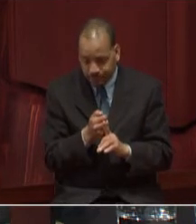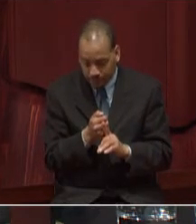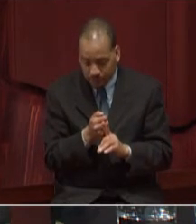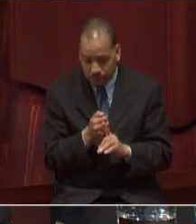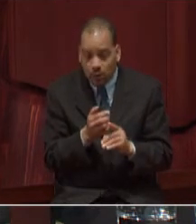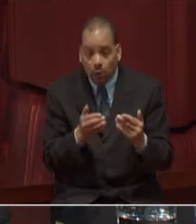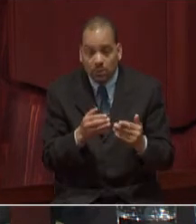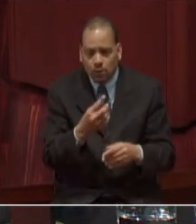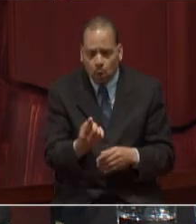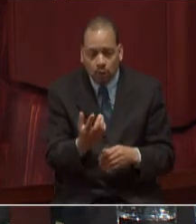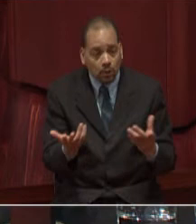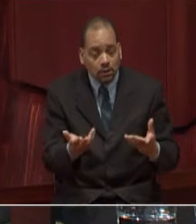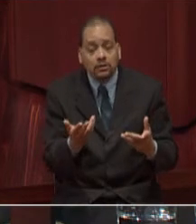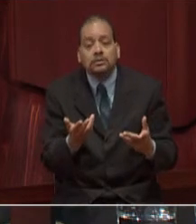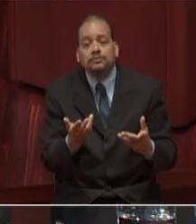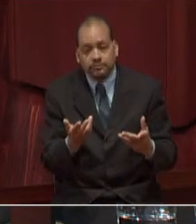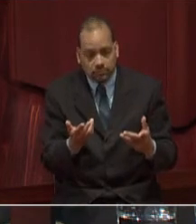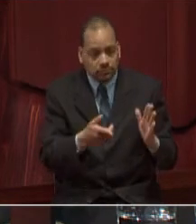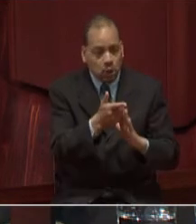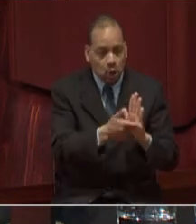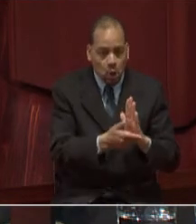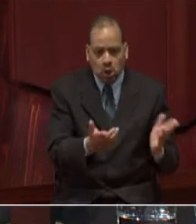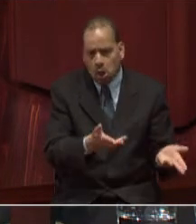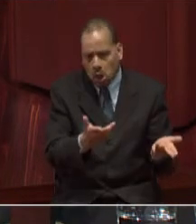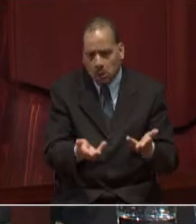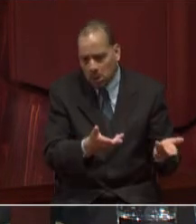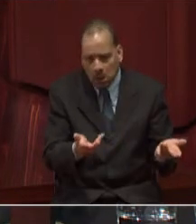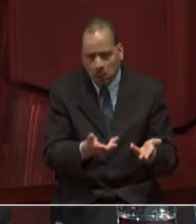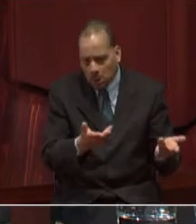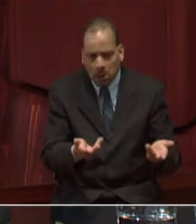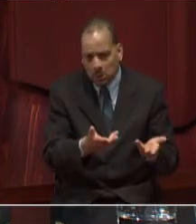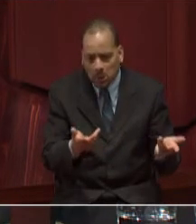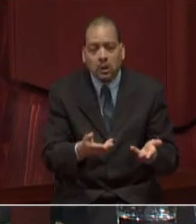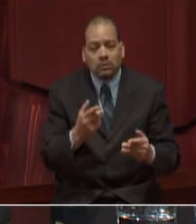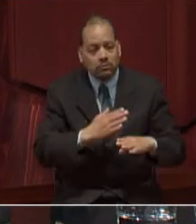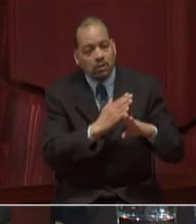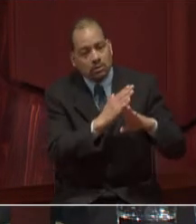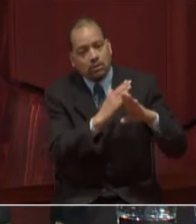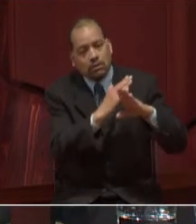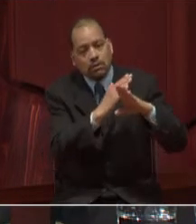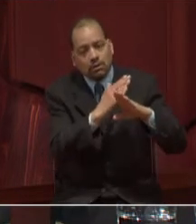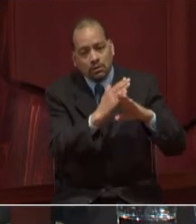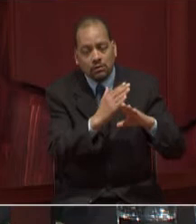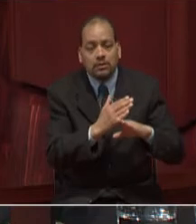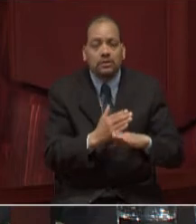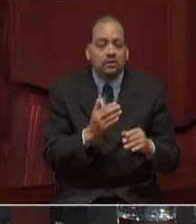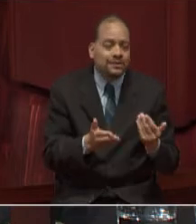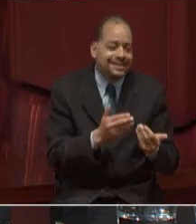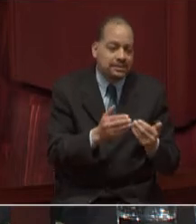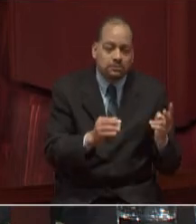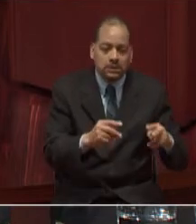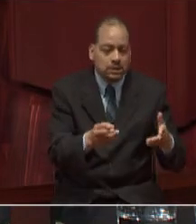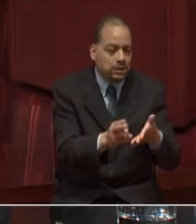had to block legislation that was constantly being proposed and easily getting a majority of